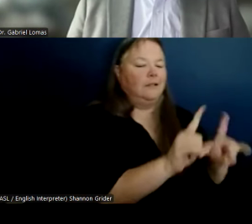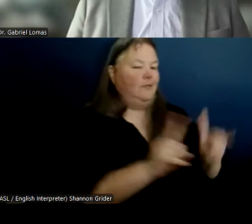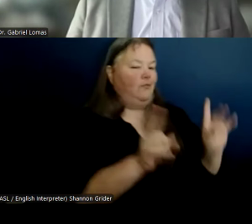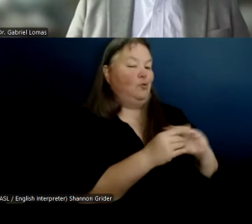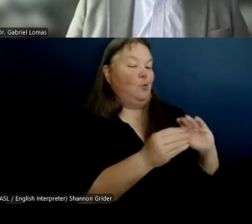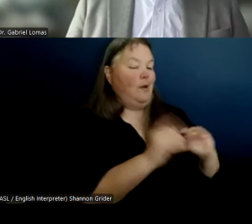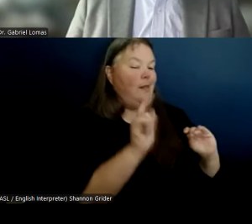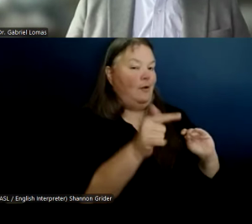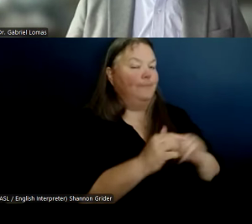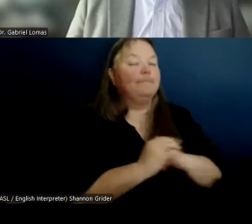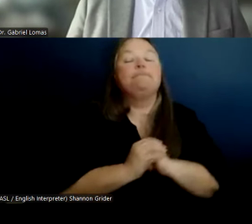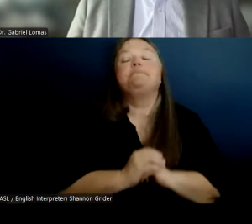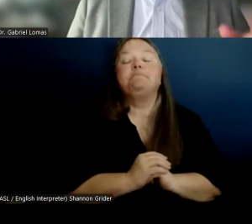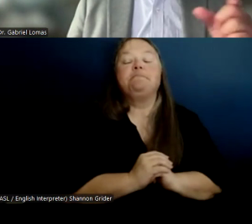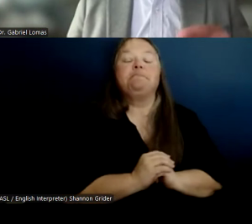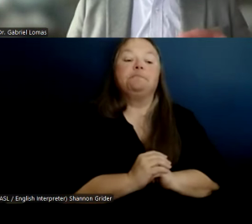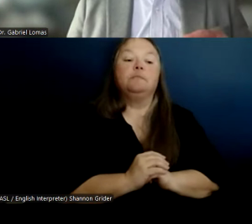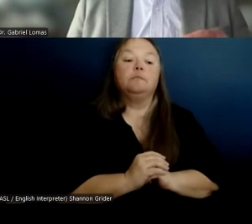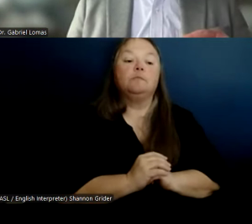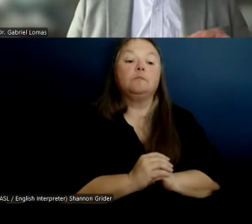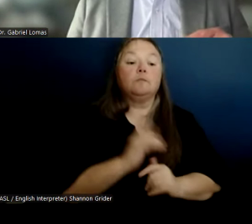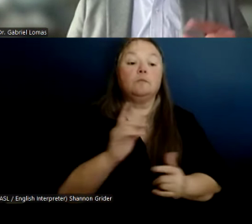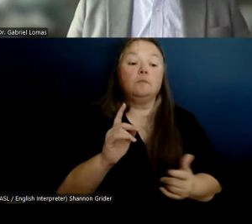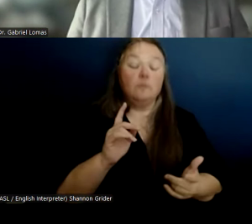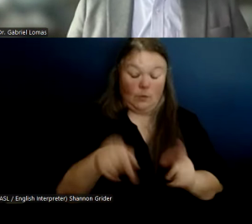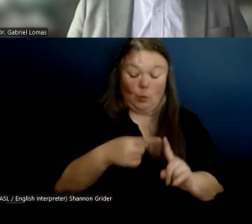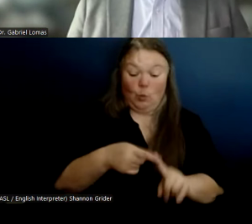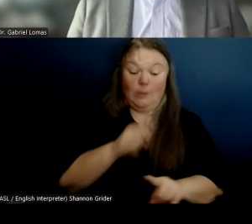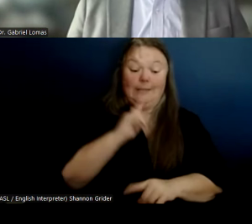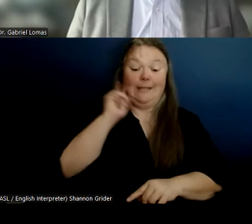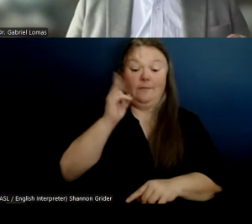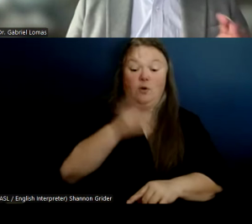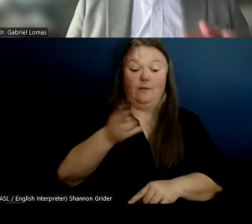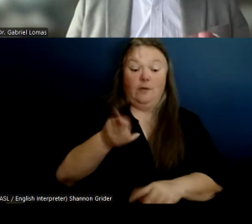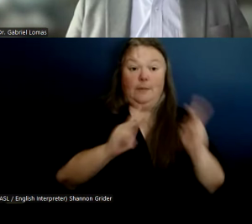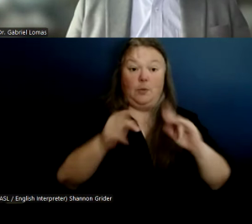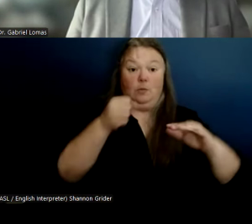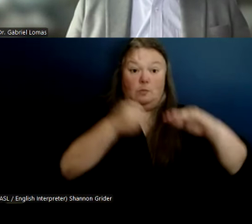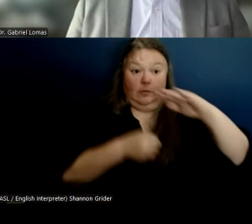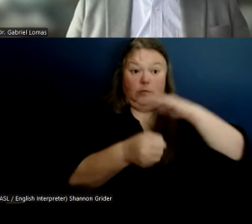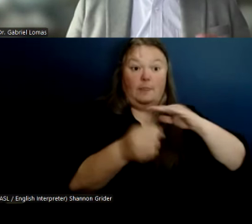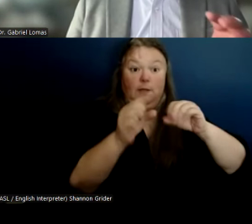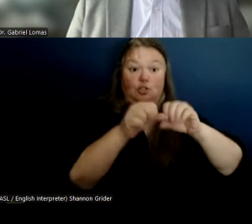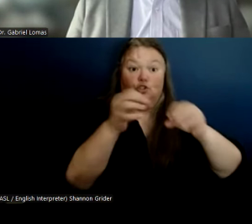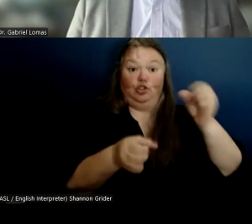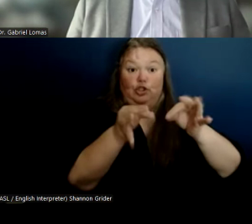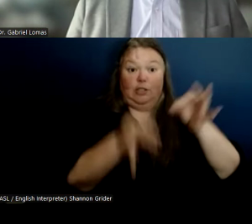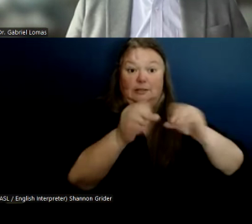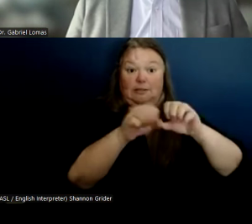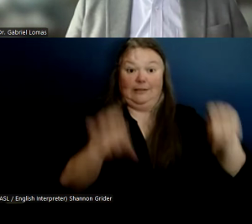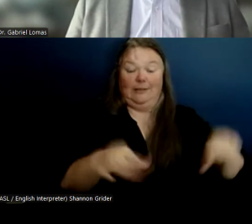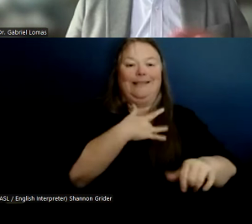today. And then once deaf and hard of hearing people are in the justice system, they really appear to be at risk of staying